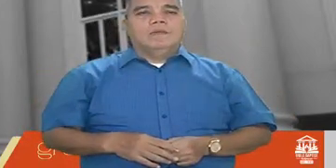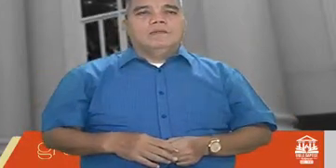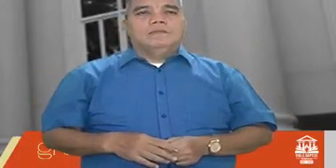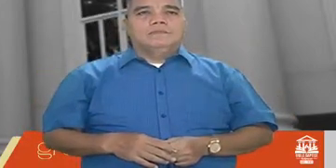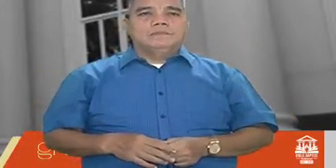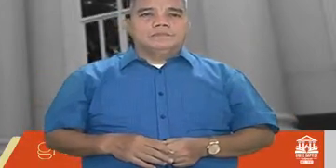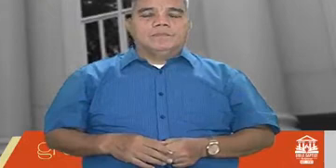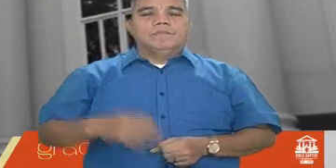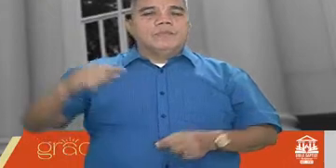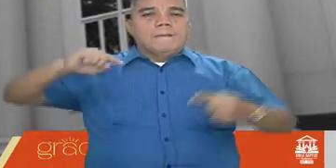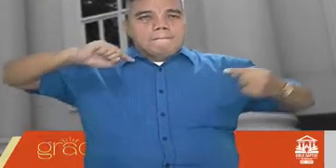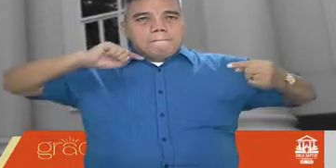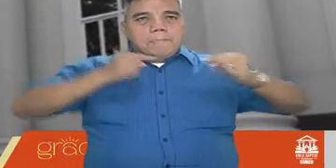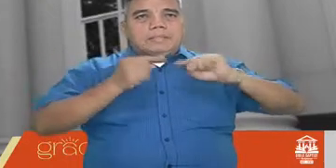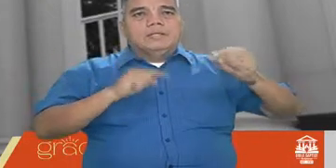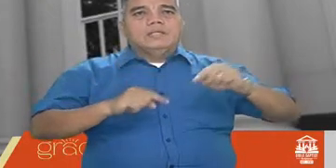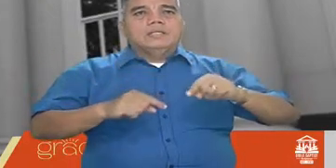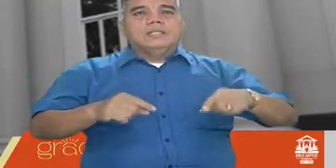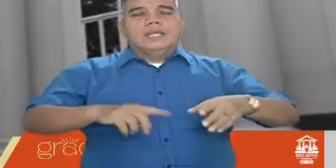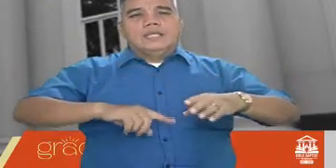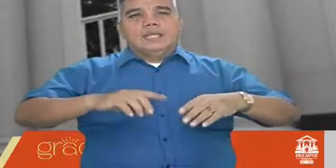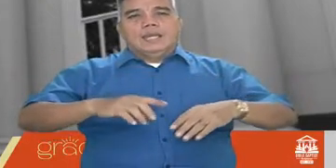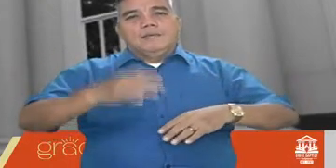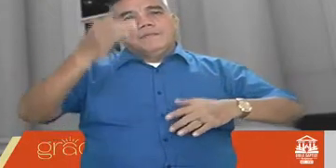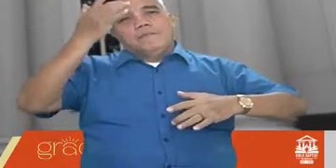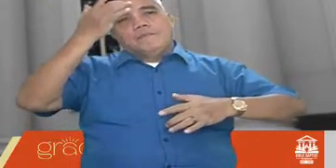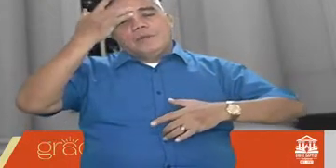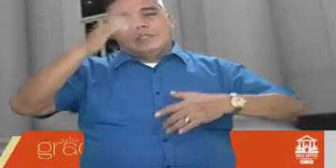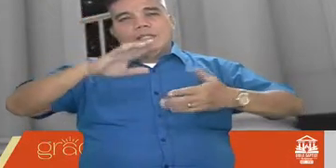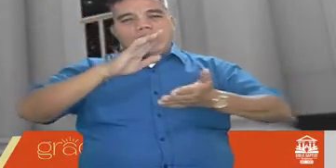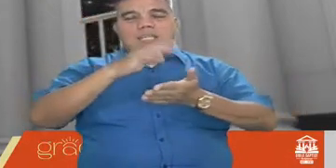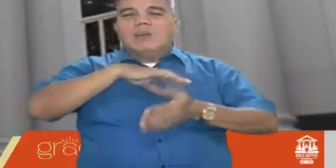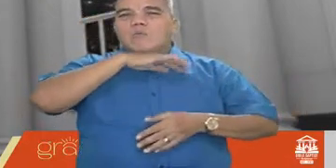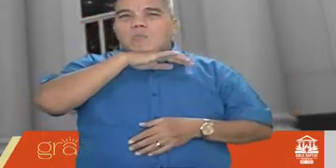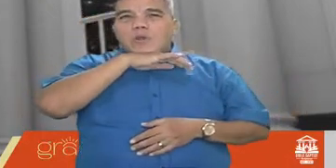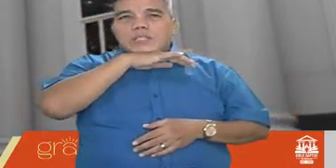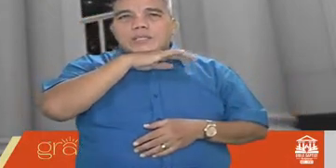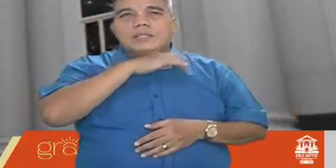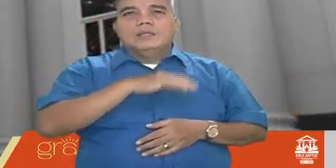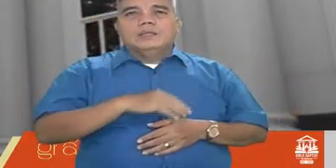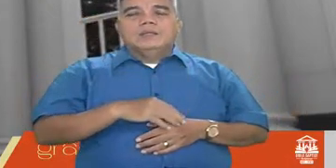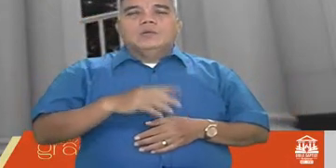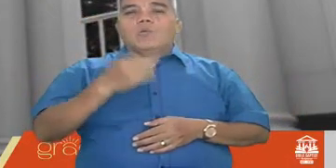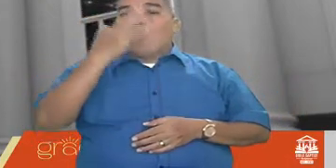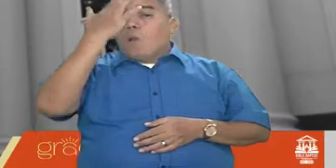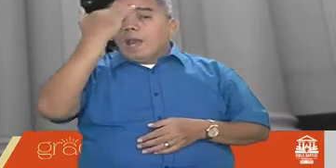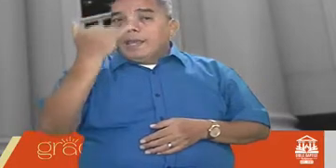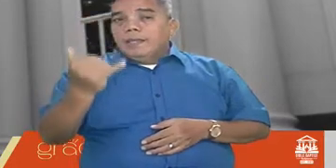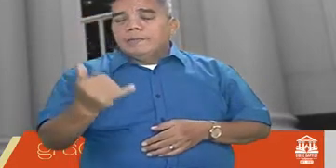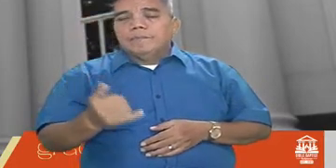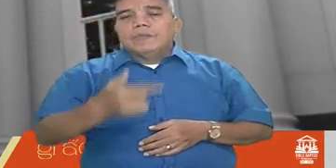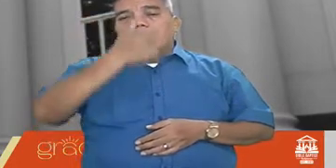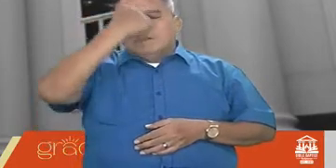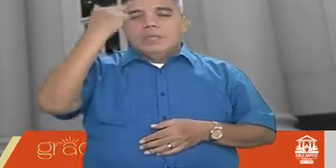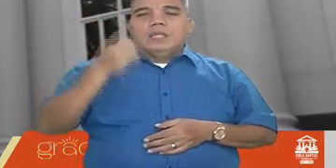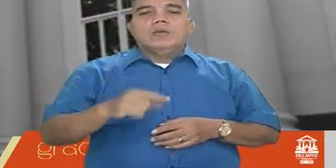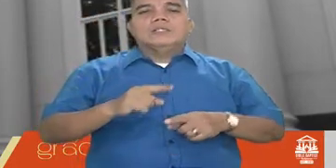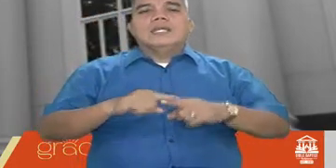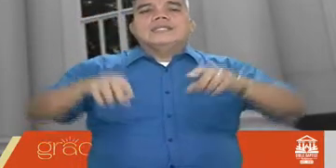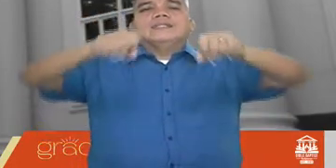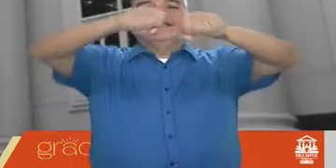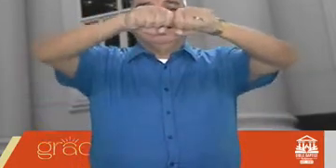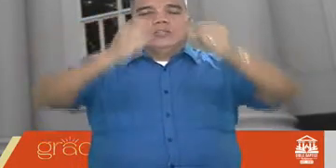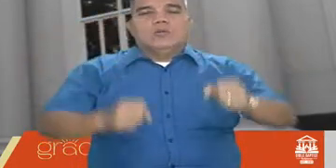Someone said, bitterness is a poison. It is a different kind of poison. Why? Because